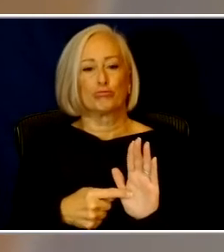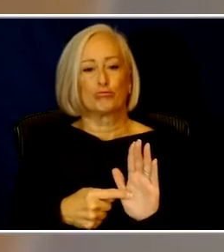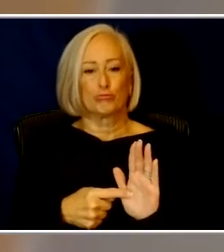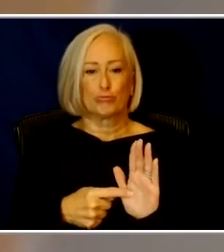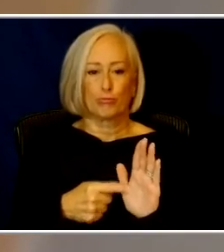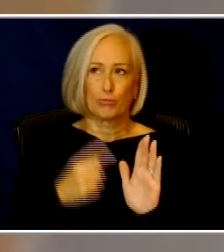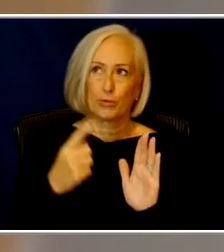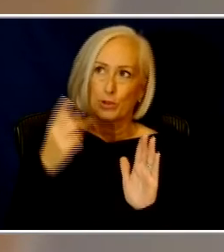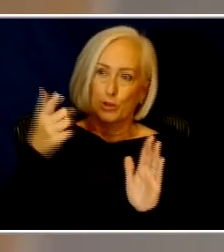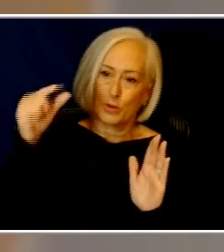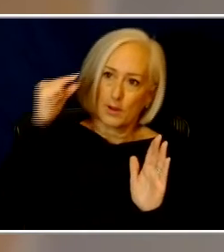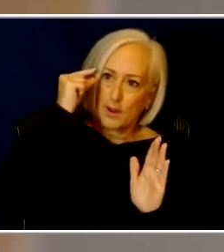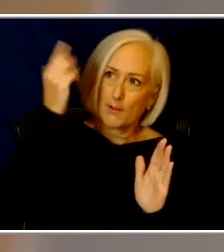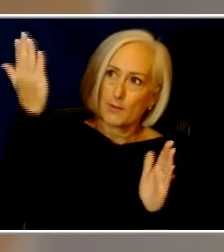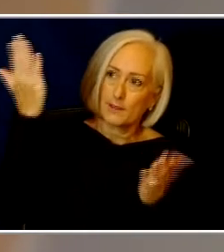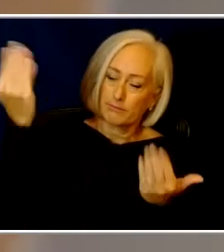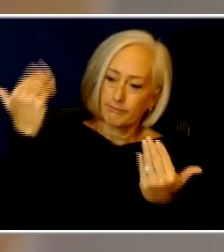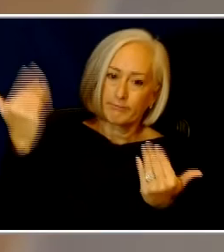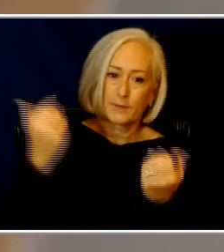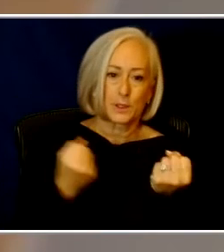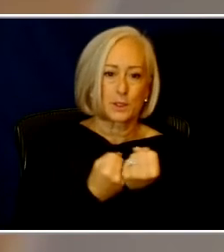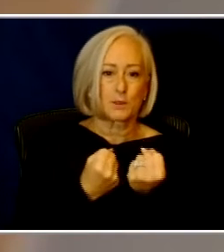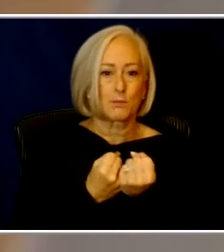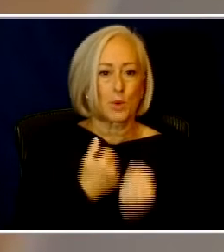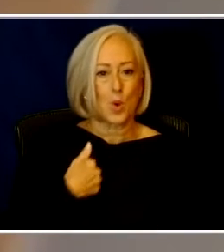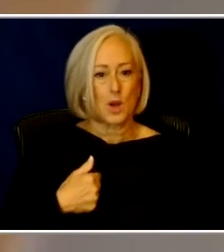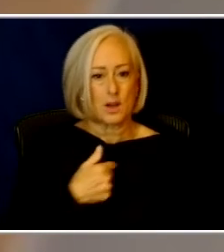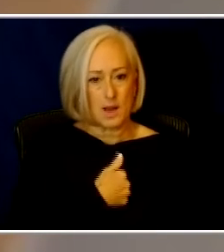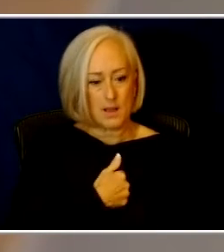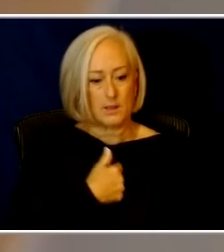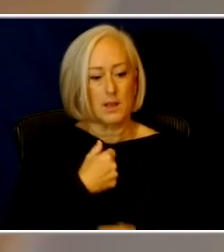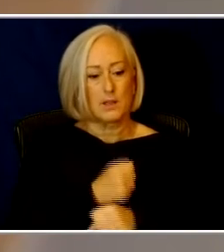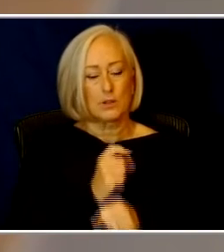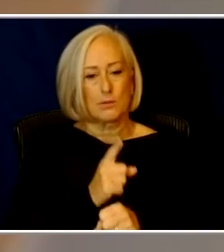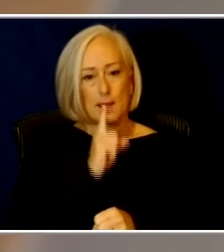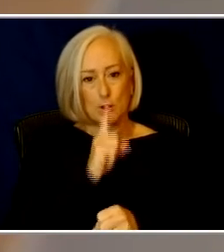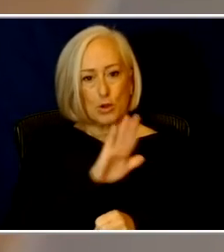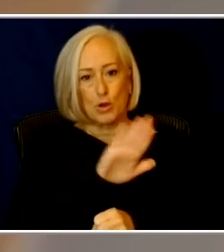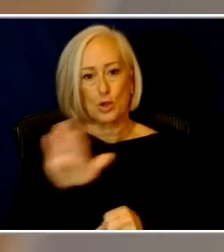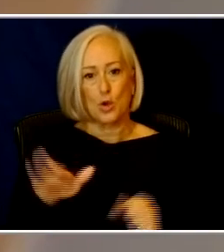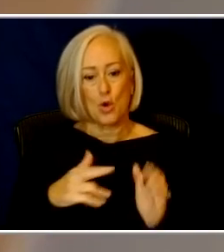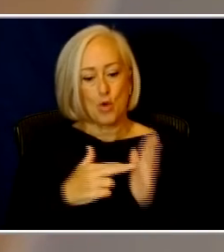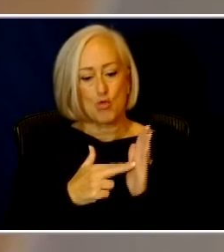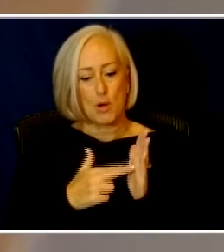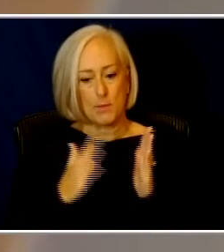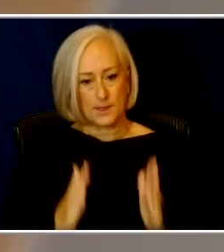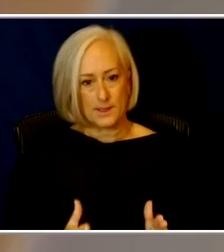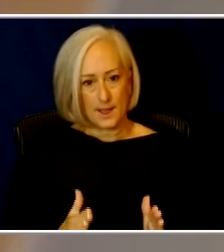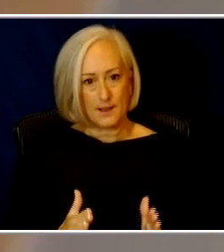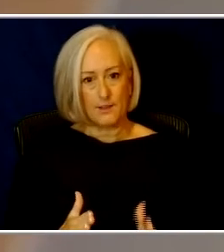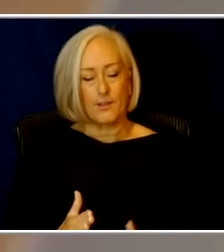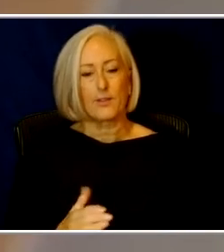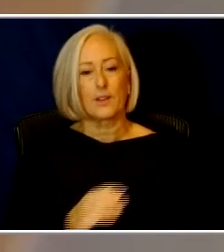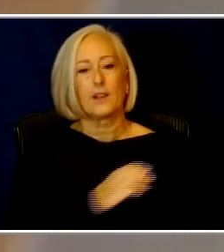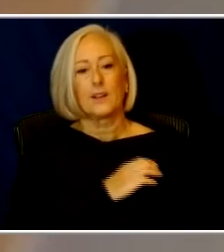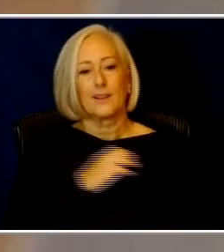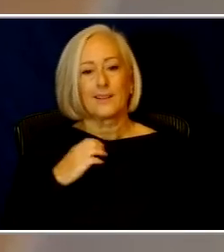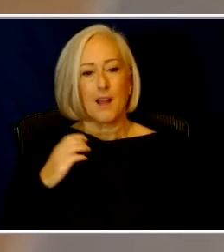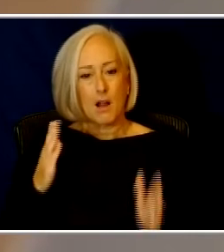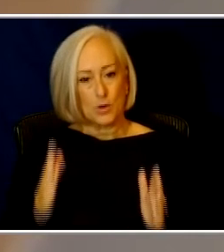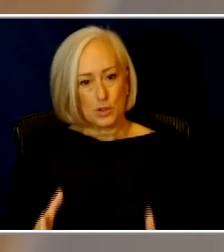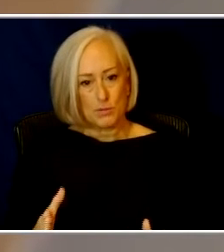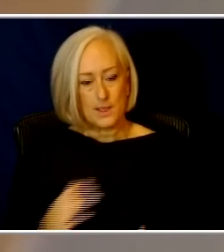us by making sure that your representatives, your congressmen, your senators, and the very leaders of this